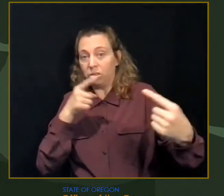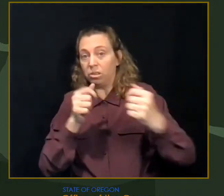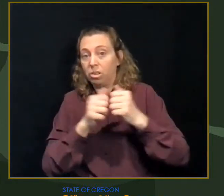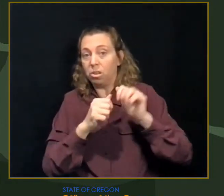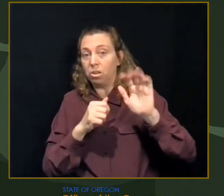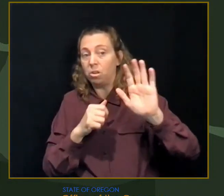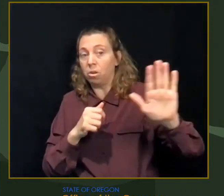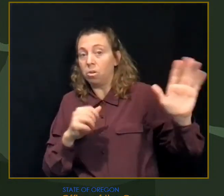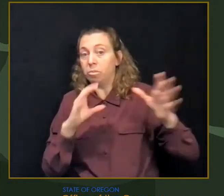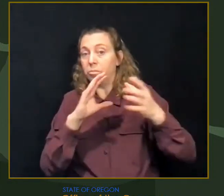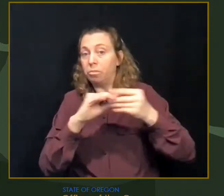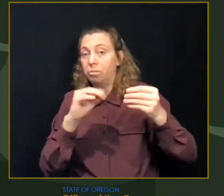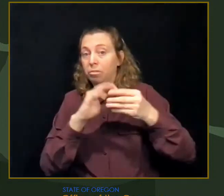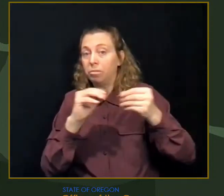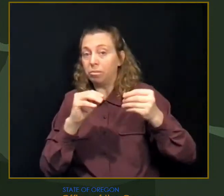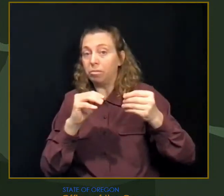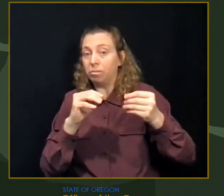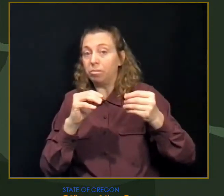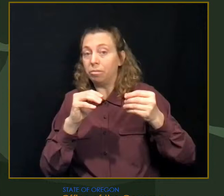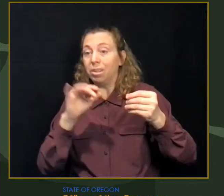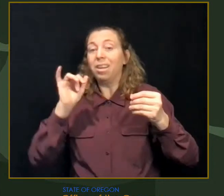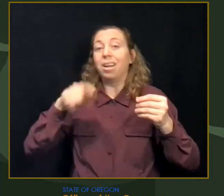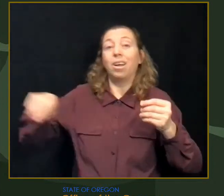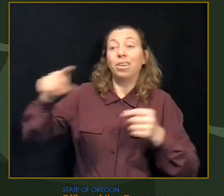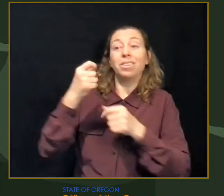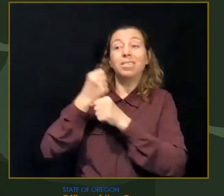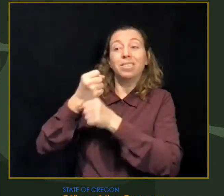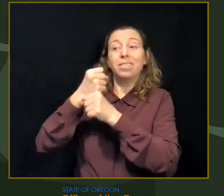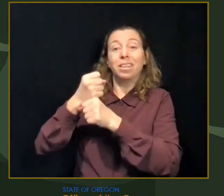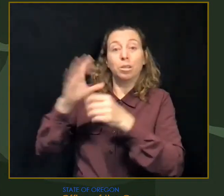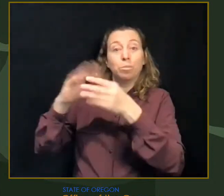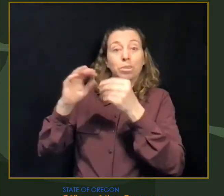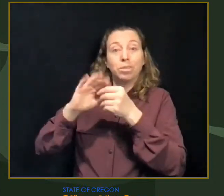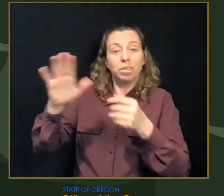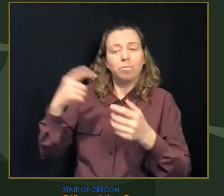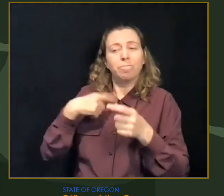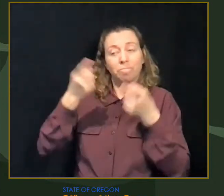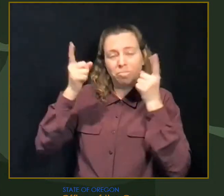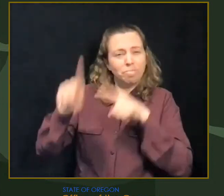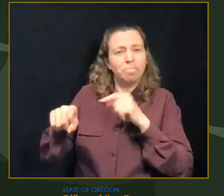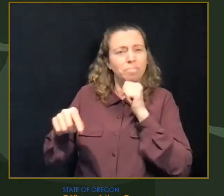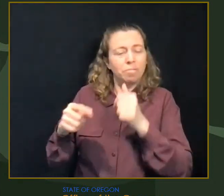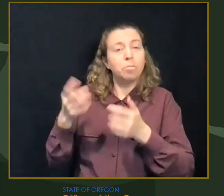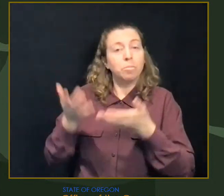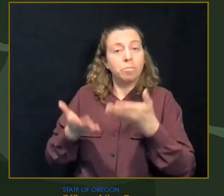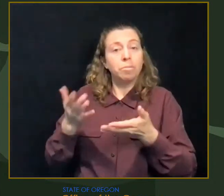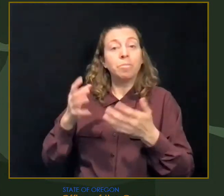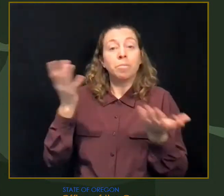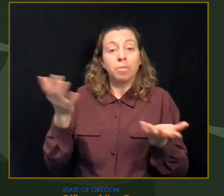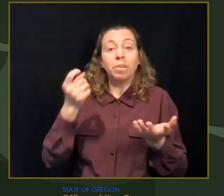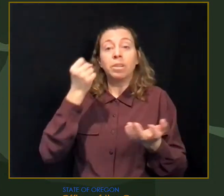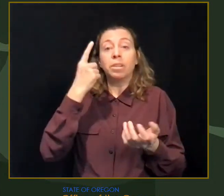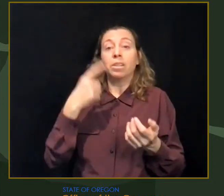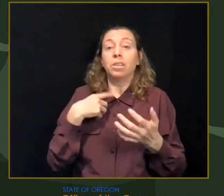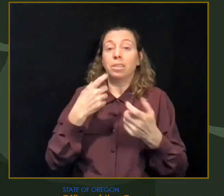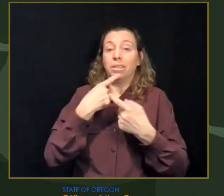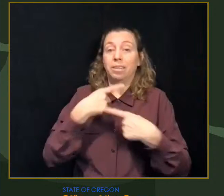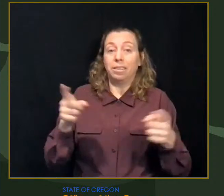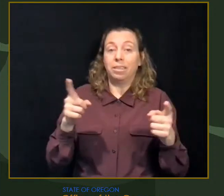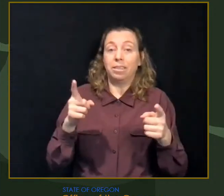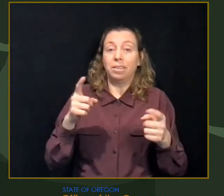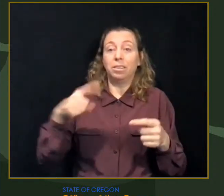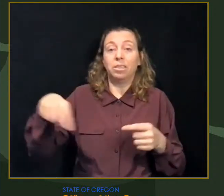messenger. I think what I would say to them, what I would say to all Oregonians is that while